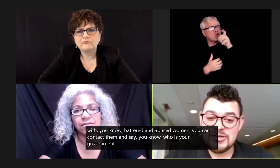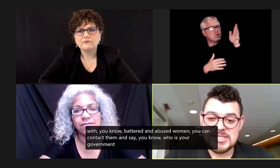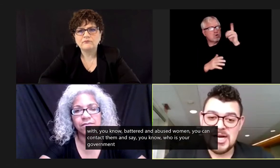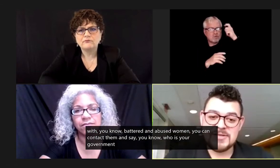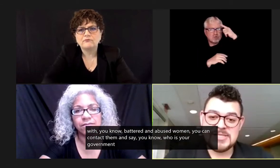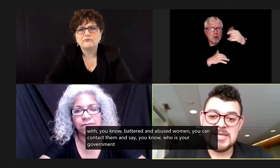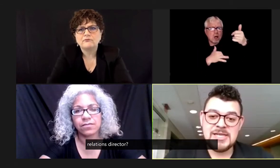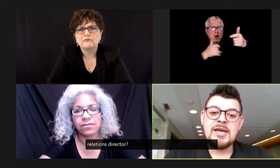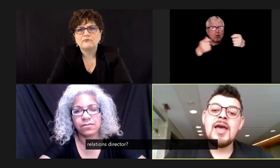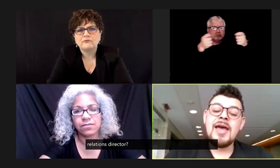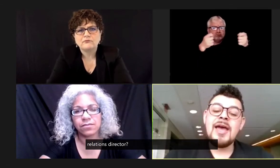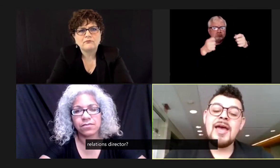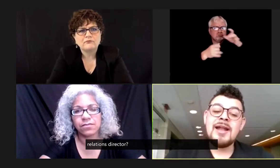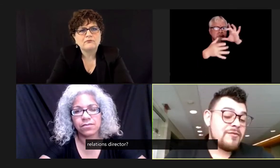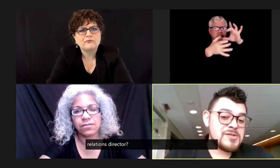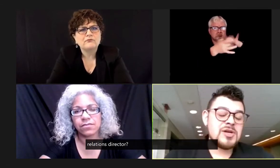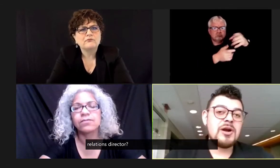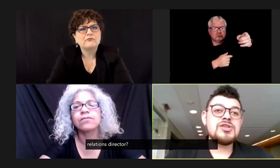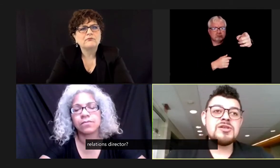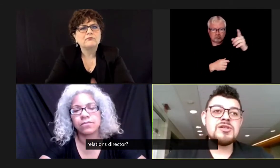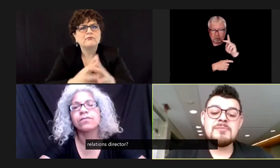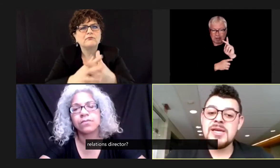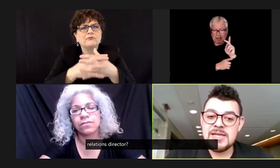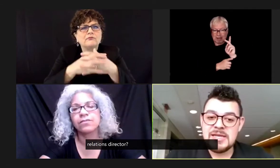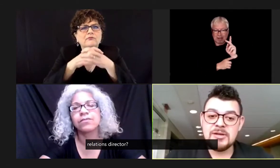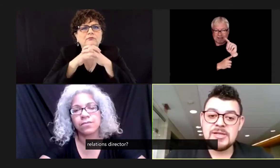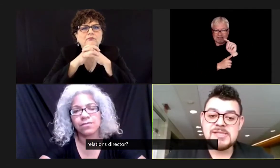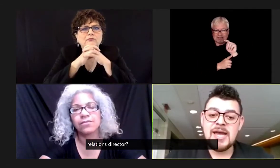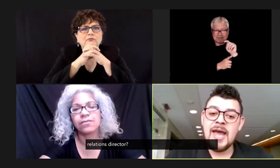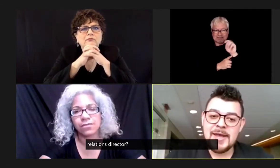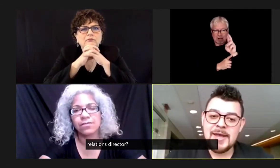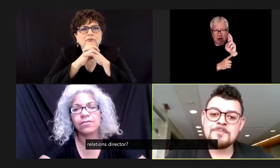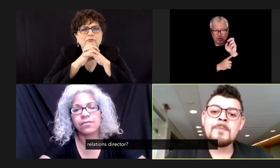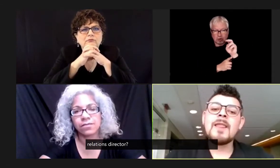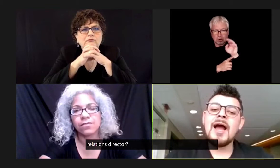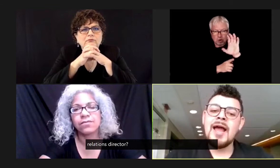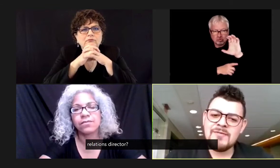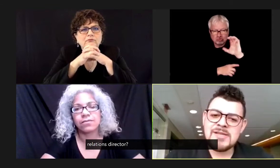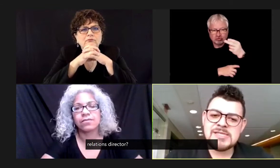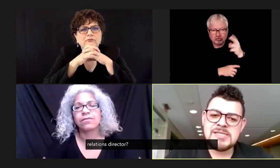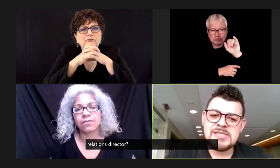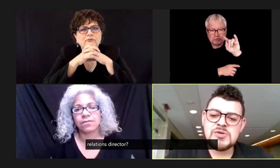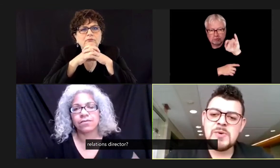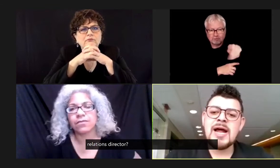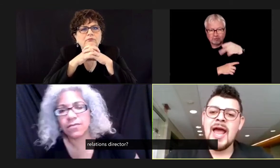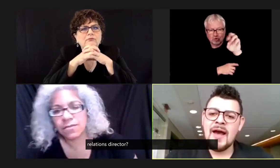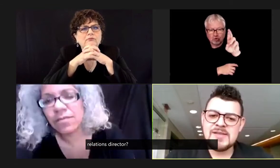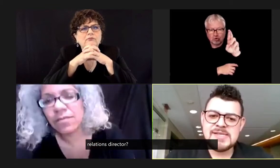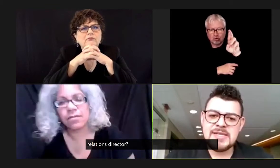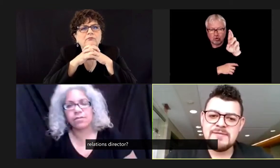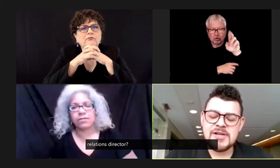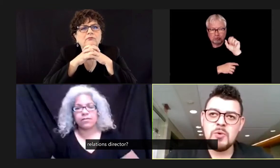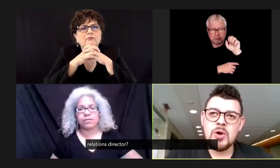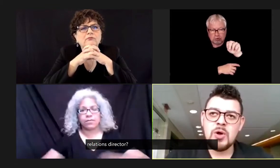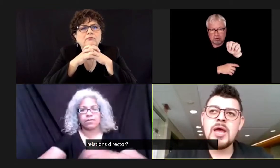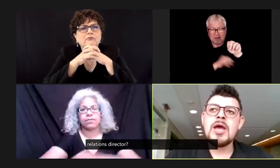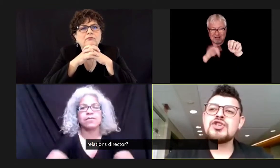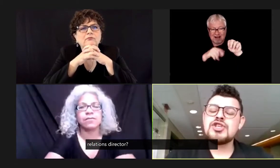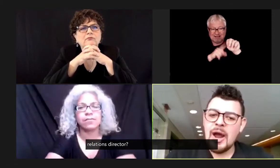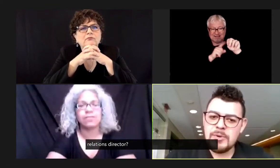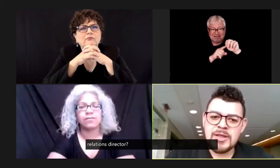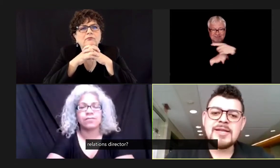Kirsten Christofferson. And I'm good friends with her. And she'll send me an email and say, hey, I have this constituent, I have this